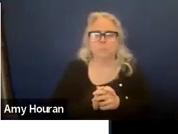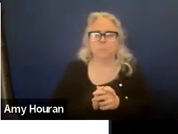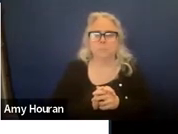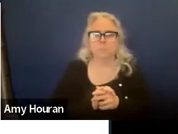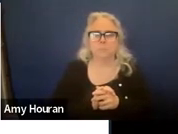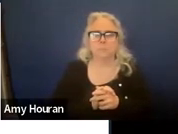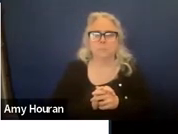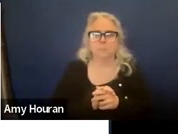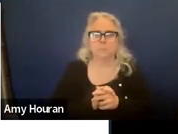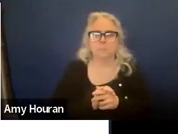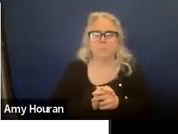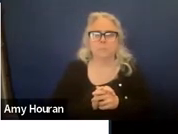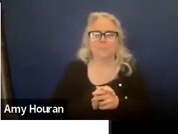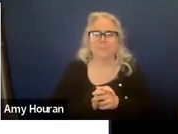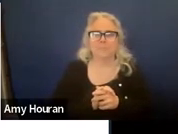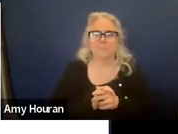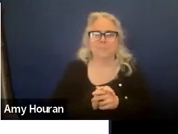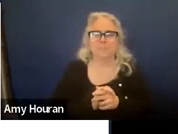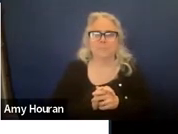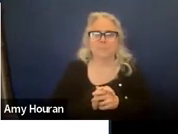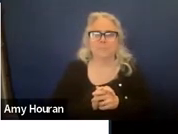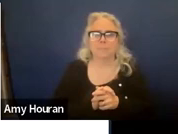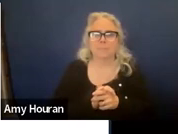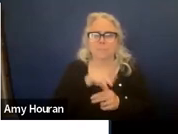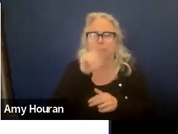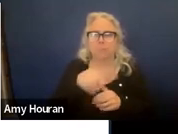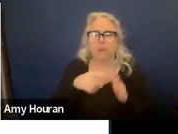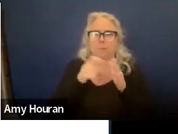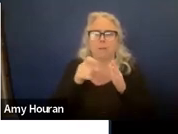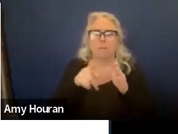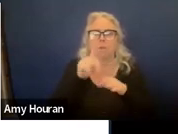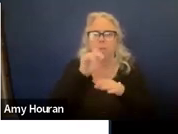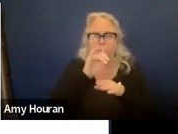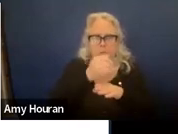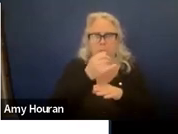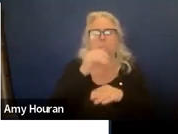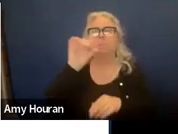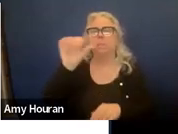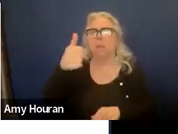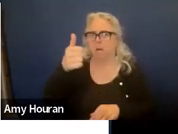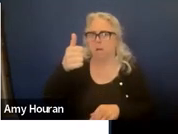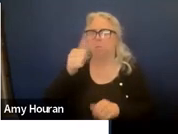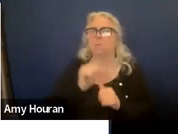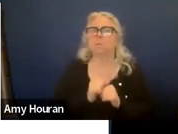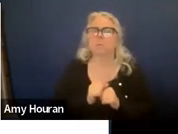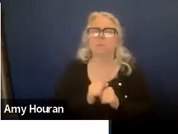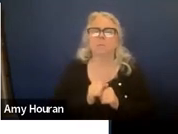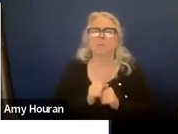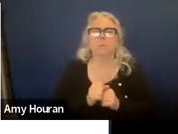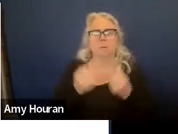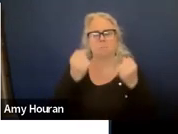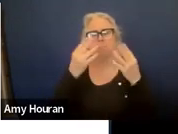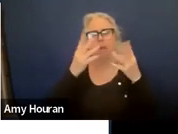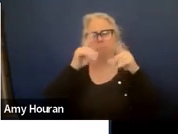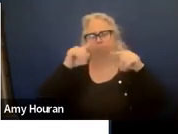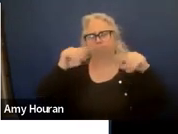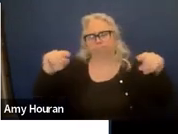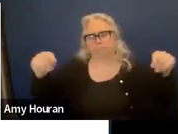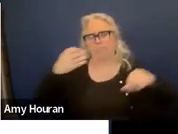This is from Project 10 as well. So, you know, all kinds of stuff out